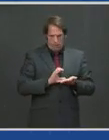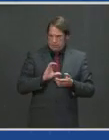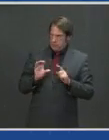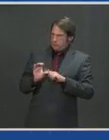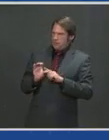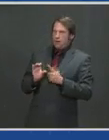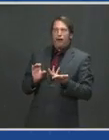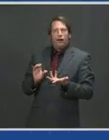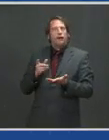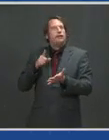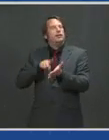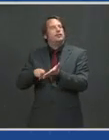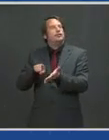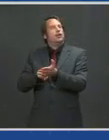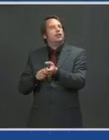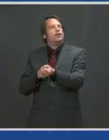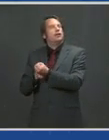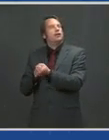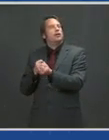Government.